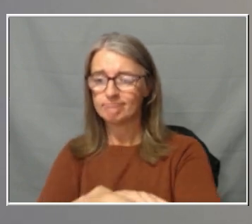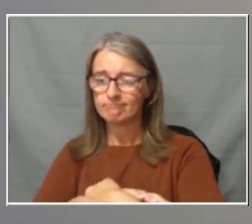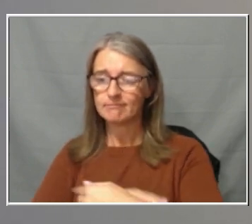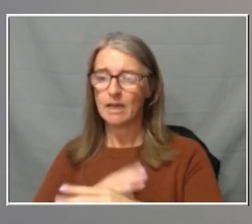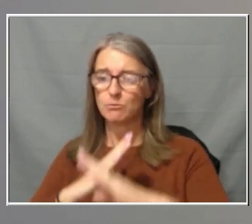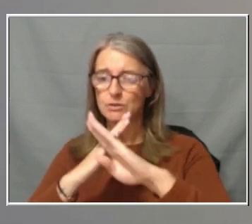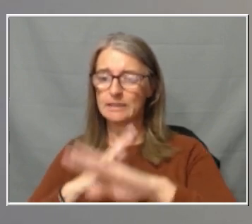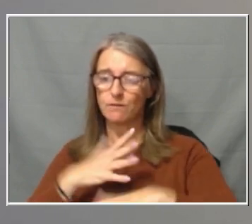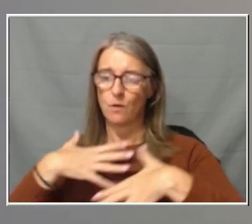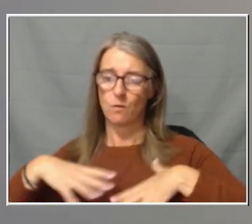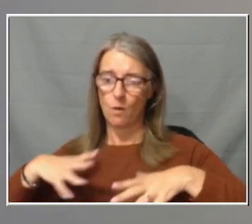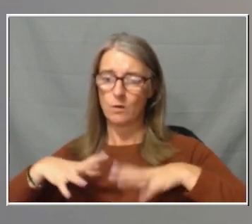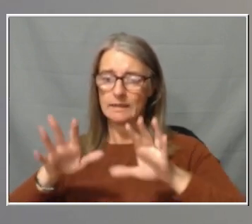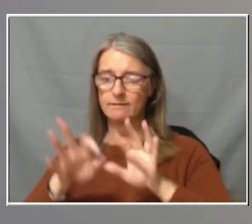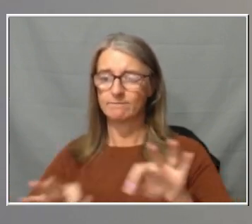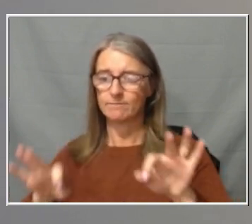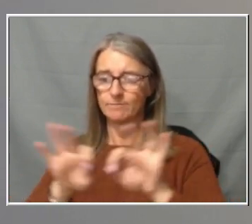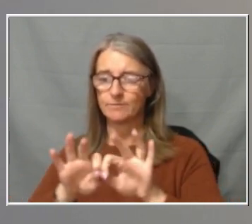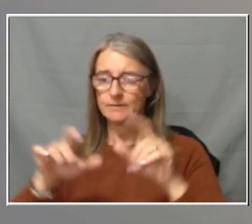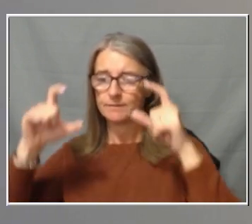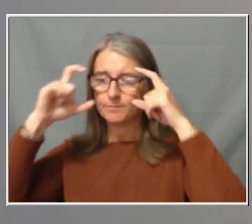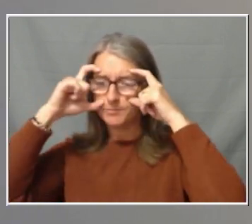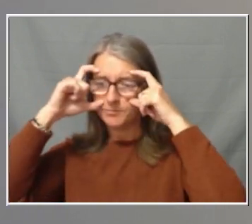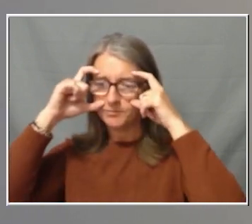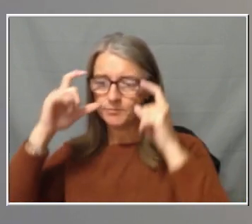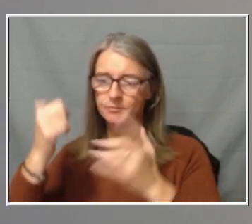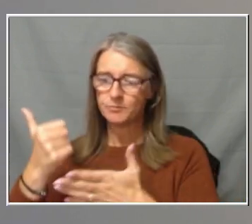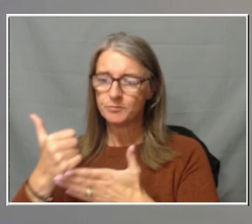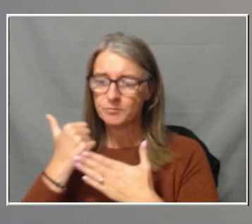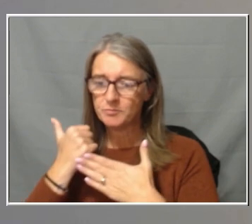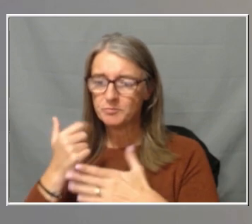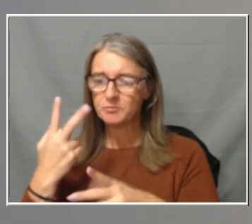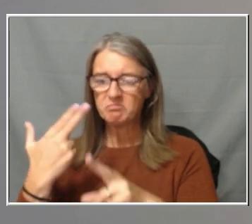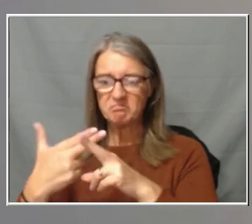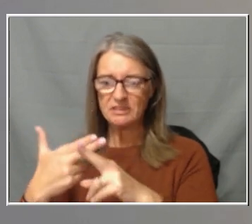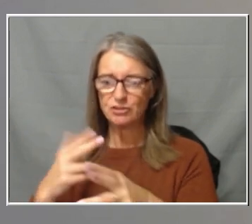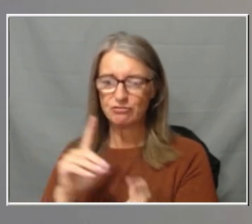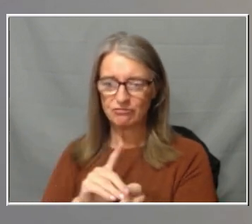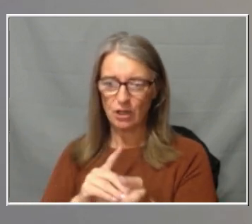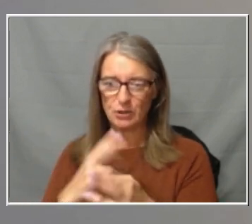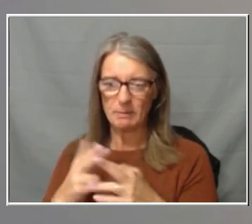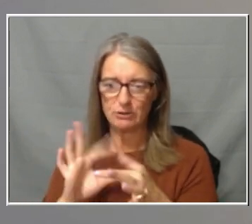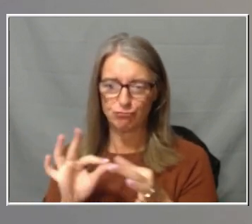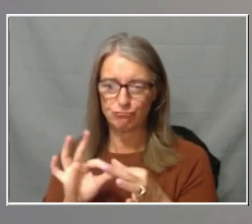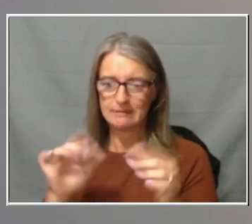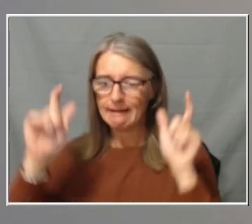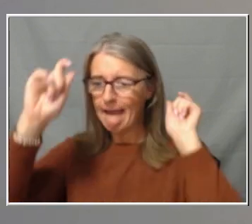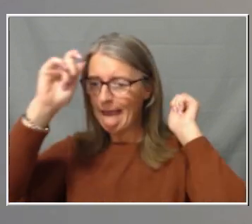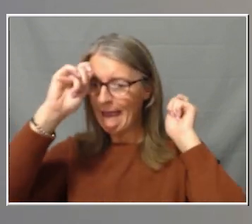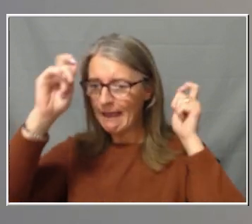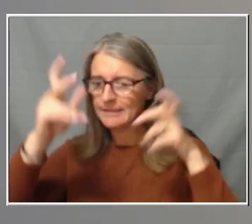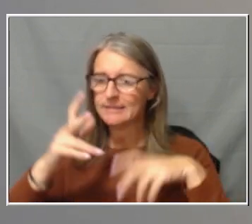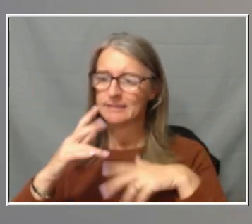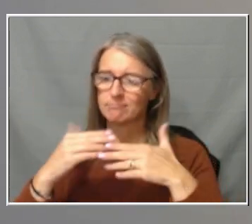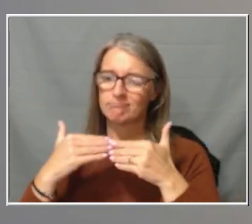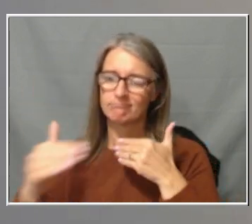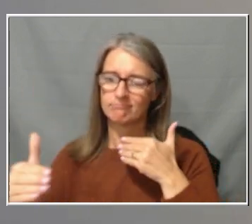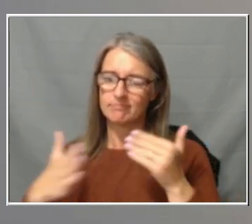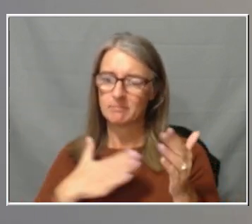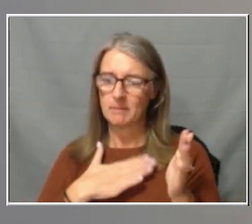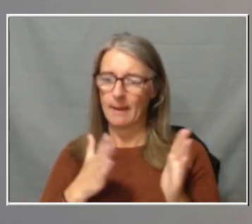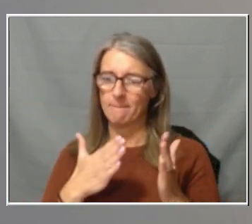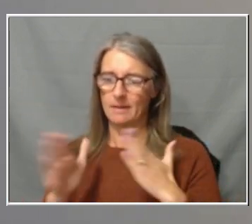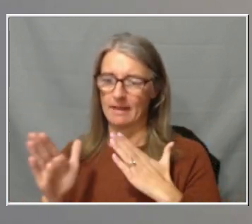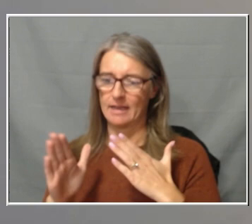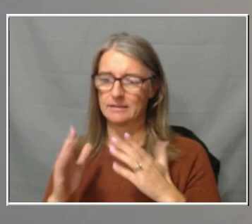is vital now. Sunglasses, as Dr. Doolittle mentioned, and hats. And so that is my